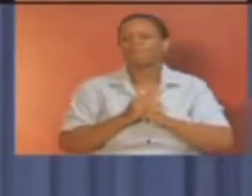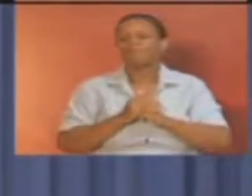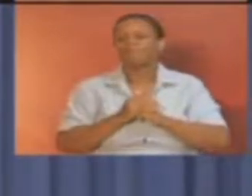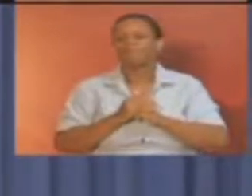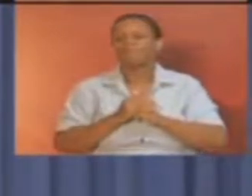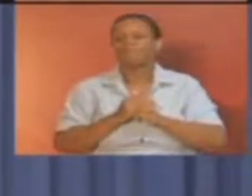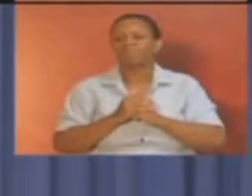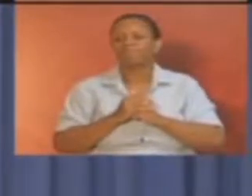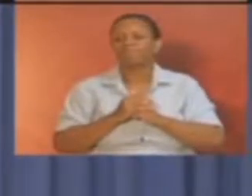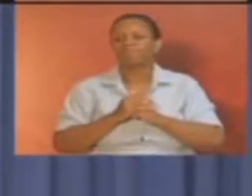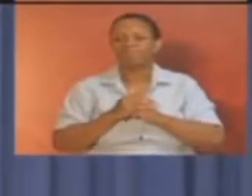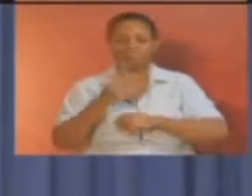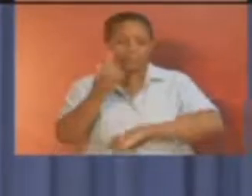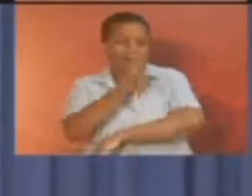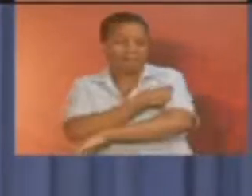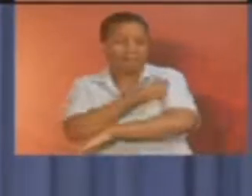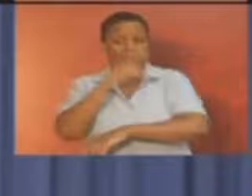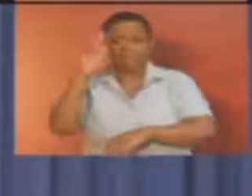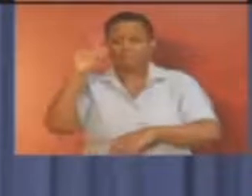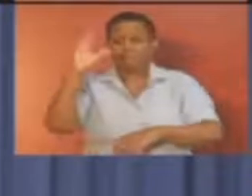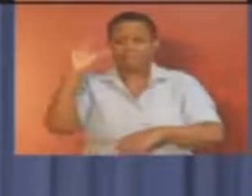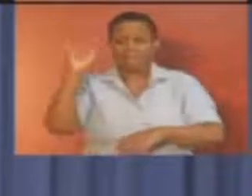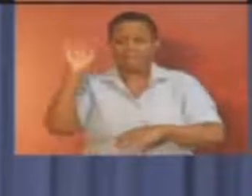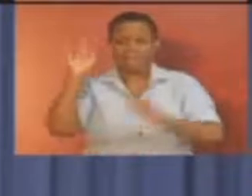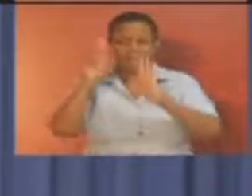the vaccination program that is on the way